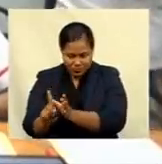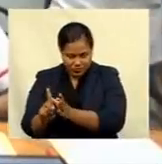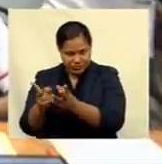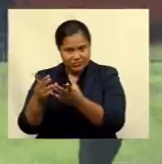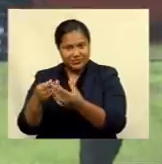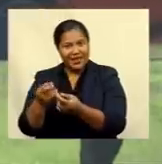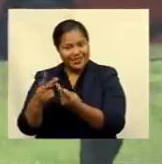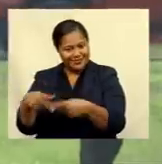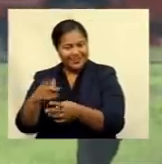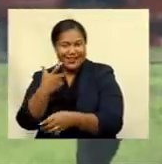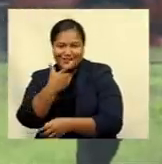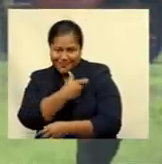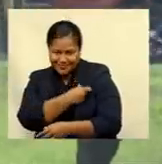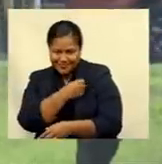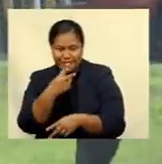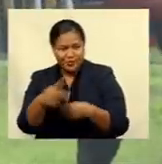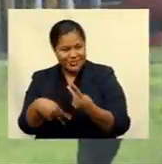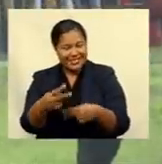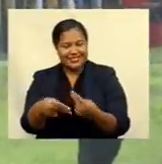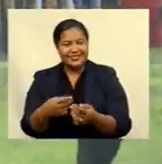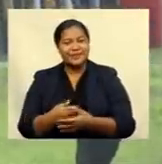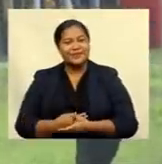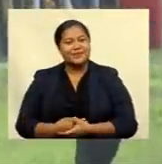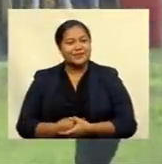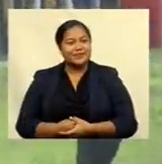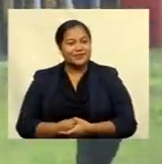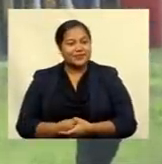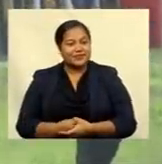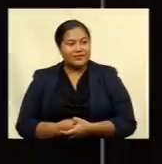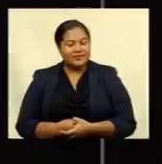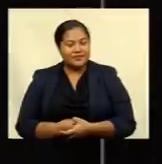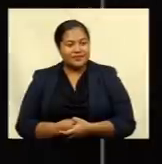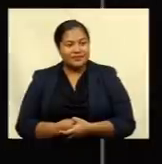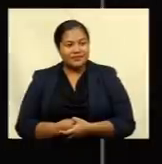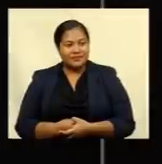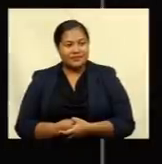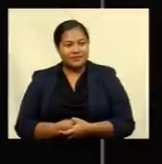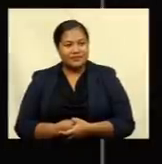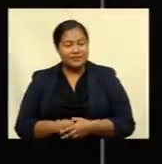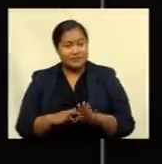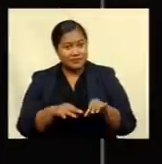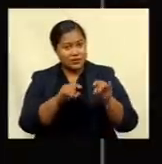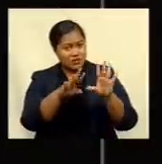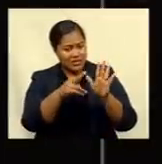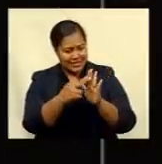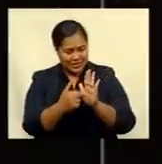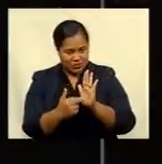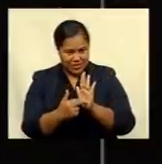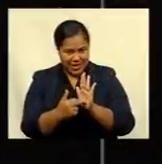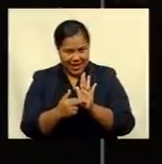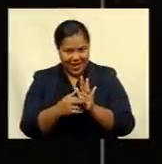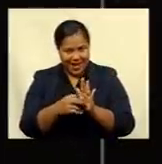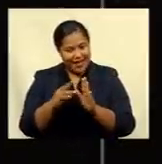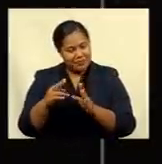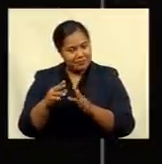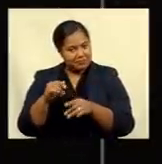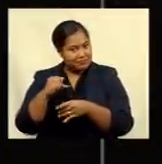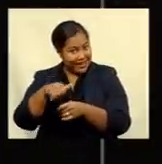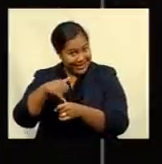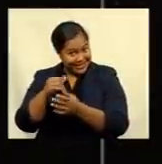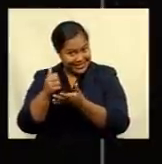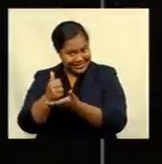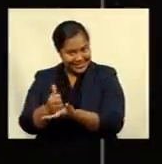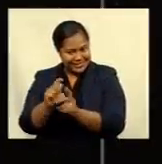quarantine and vaccination drive. Kritika Kumar, FBC News. The Australian and New Zealand medical assistance team currently